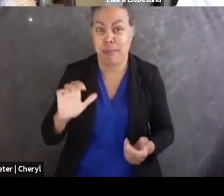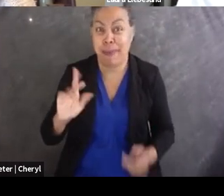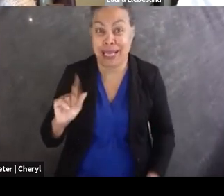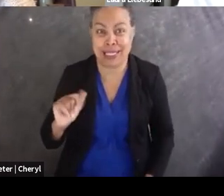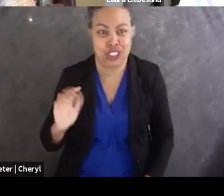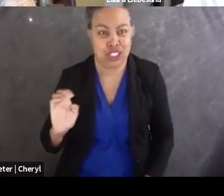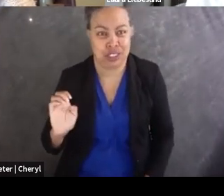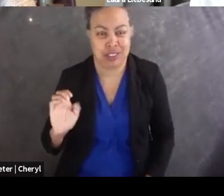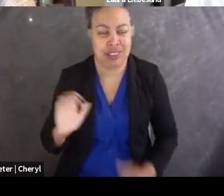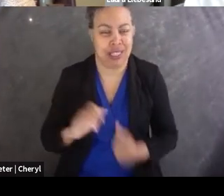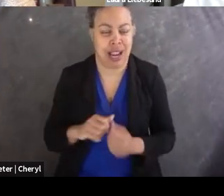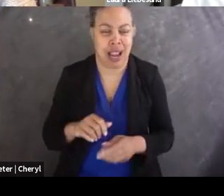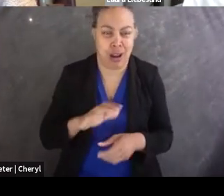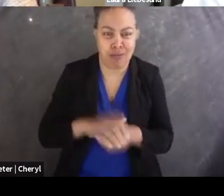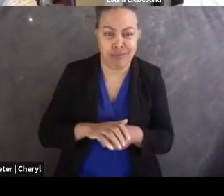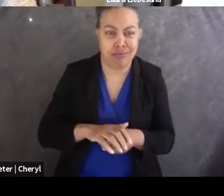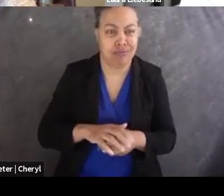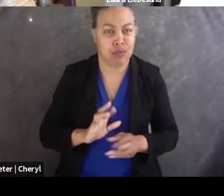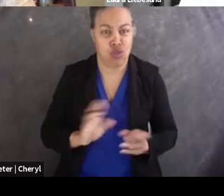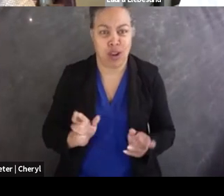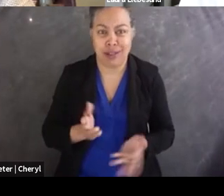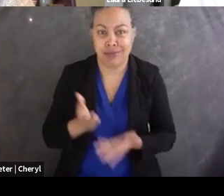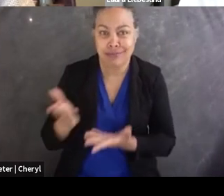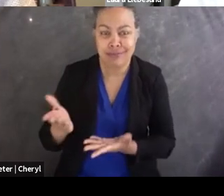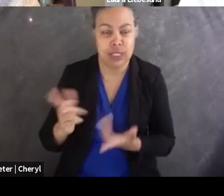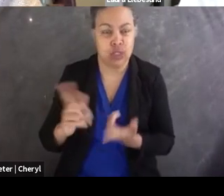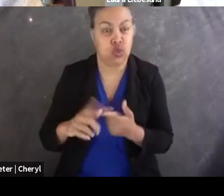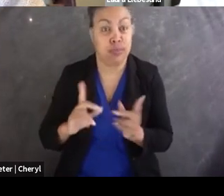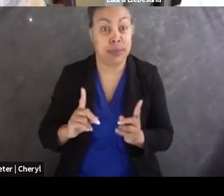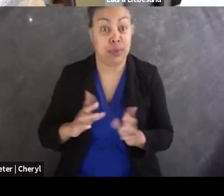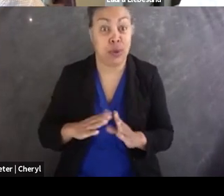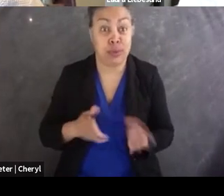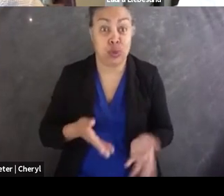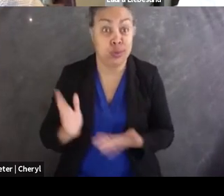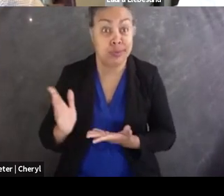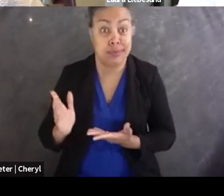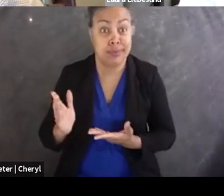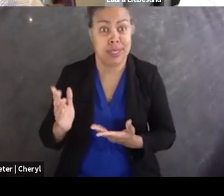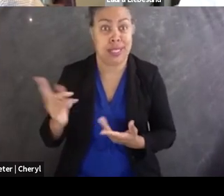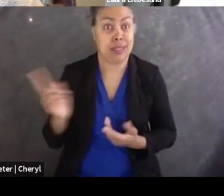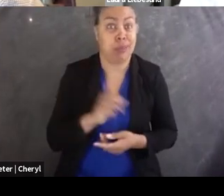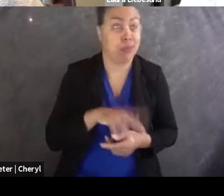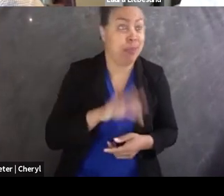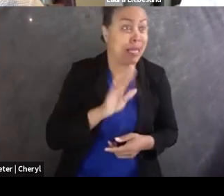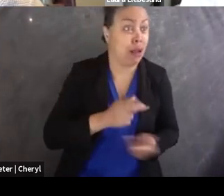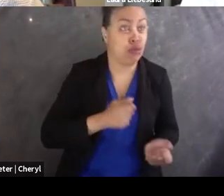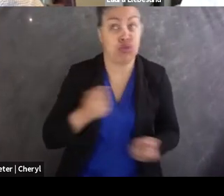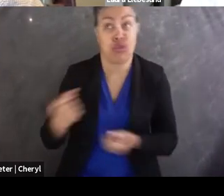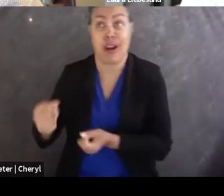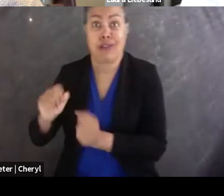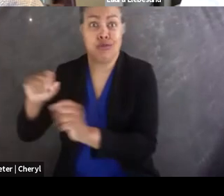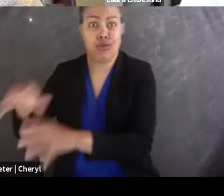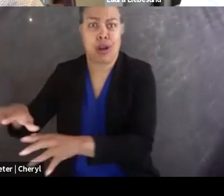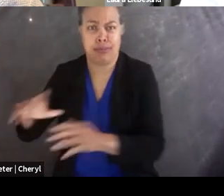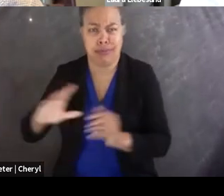from the bar to an individual's residences to be able to consume it. So I guess one of the